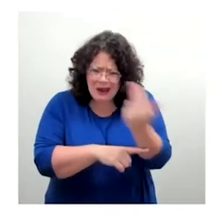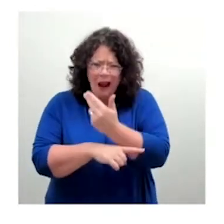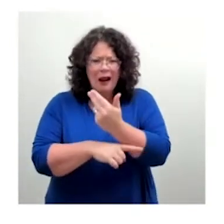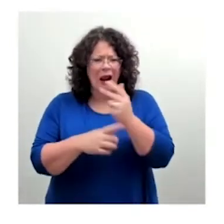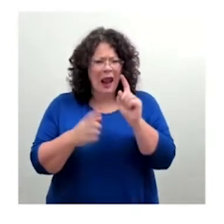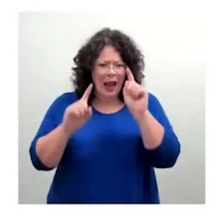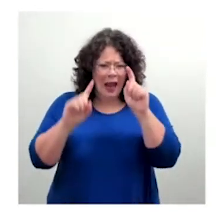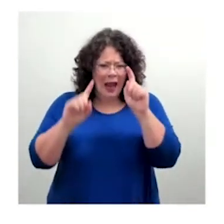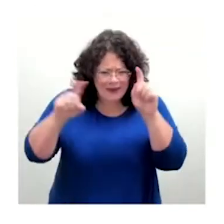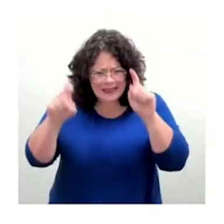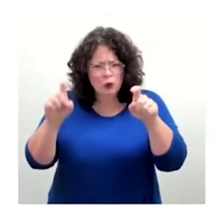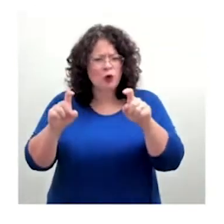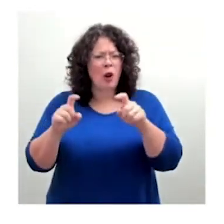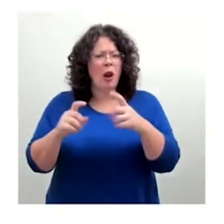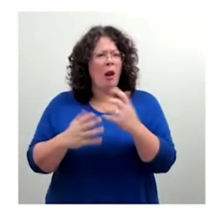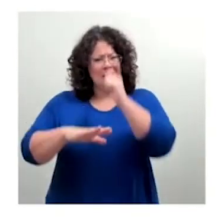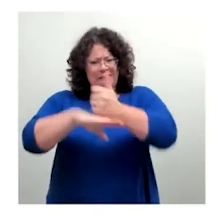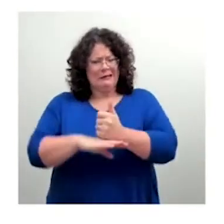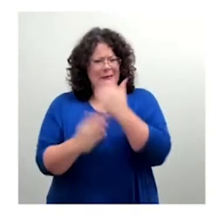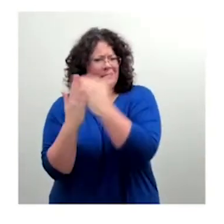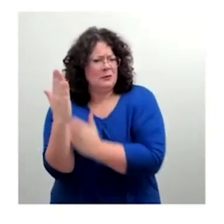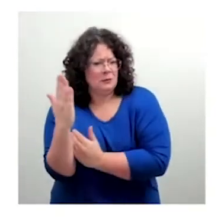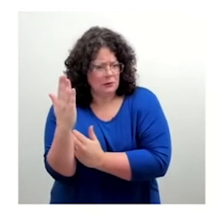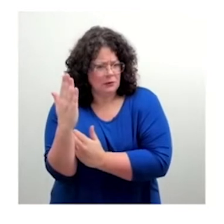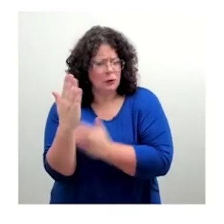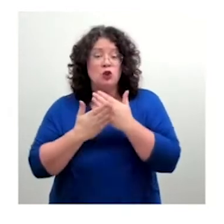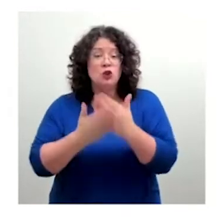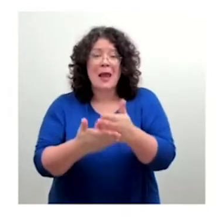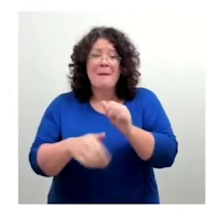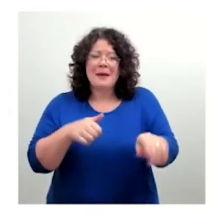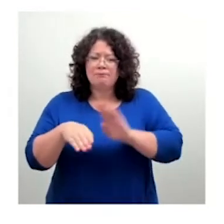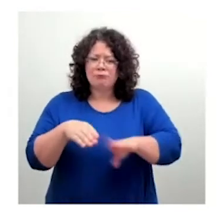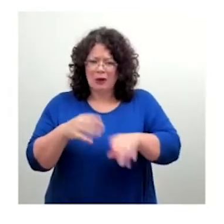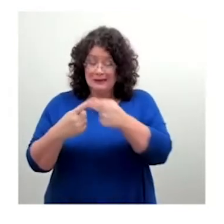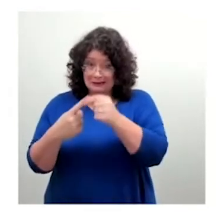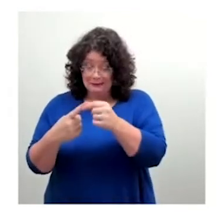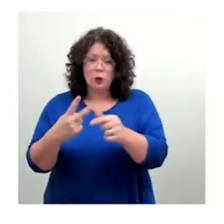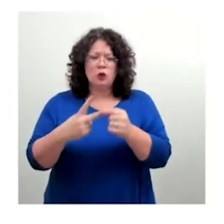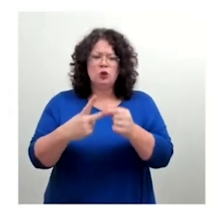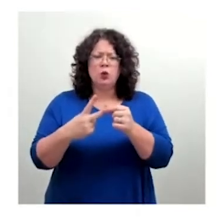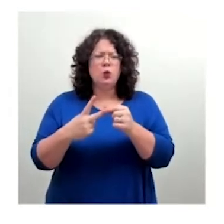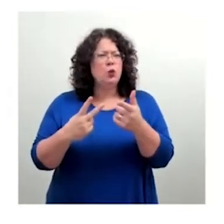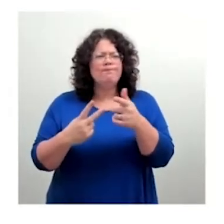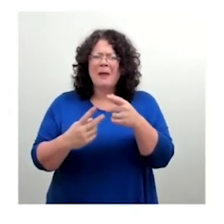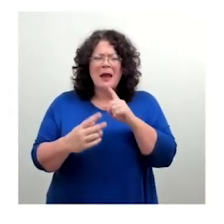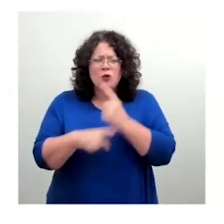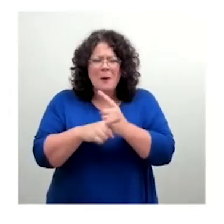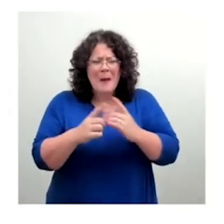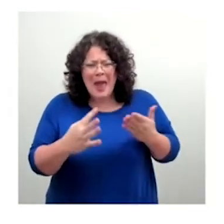whether there are sort of commissioning silos locally, whether people feel confident and enabled to buy the right kit for